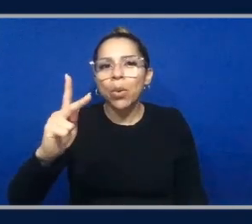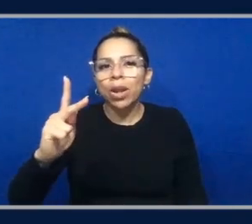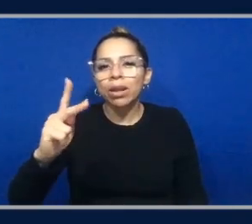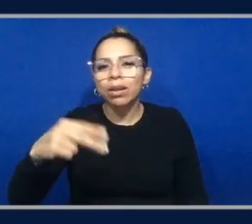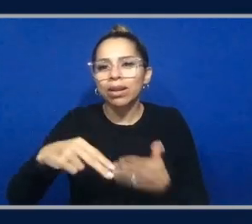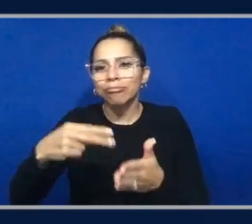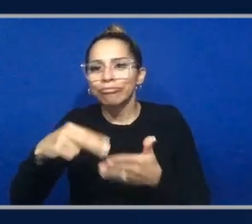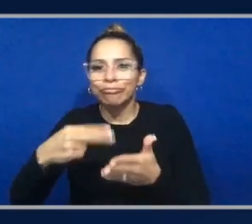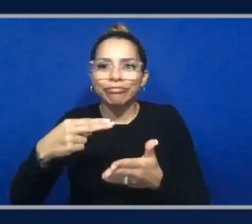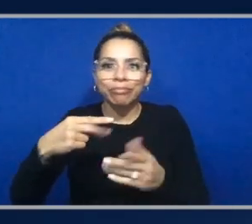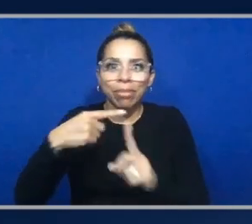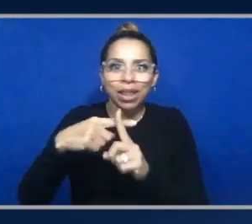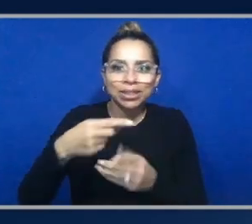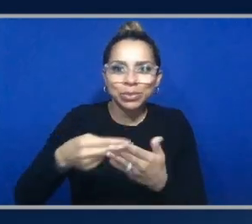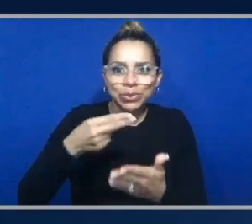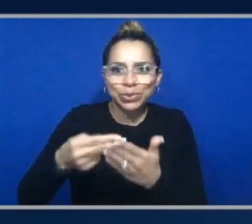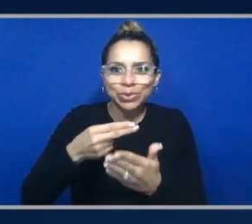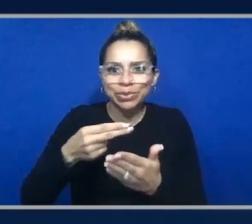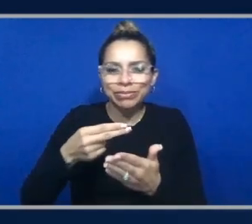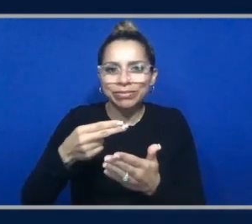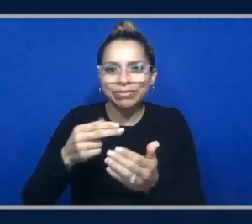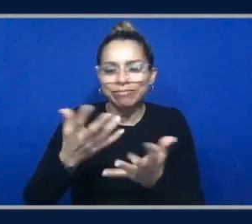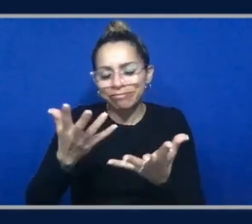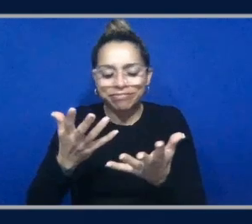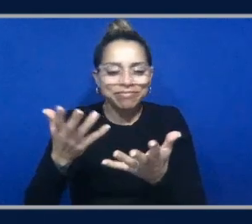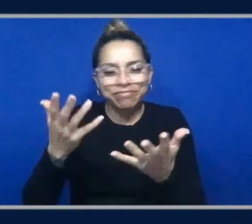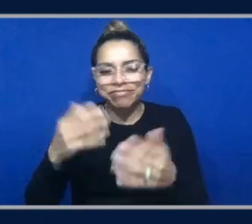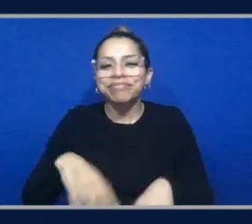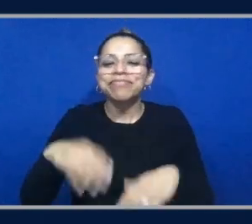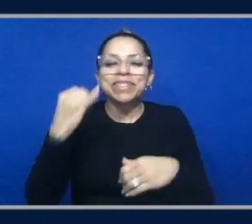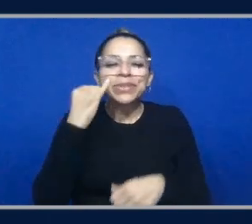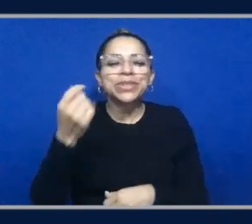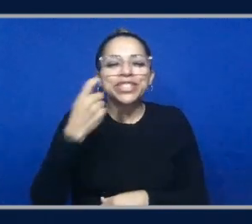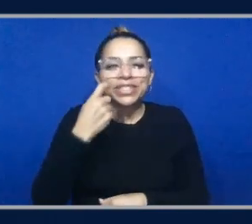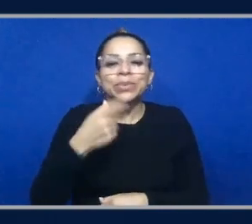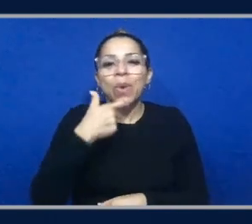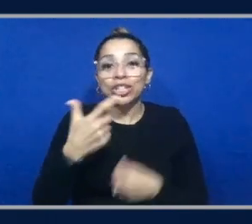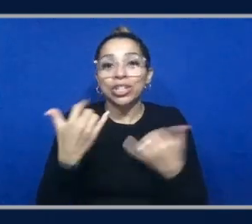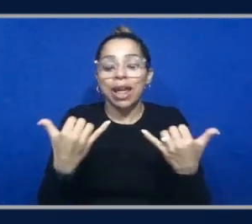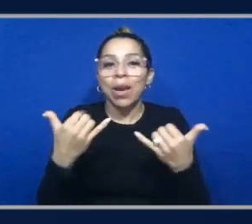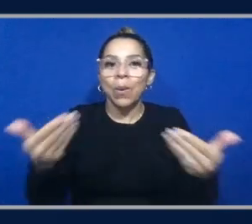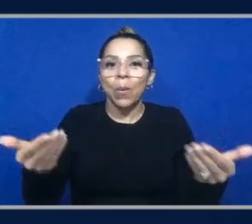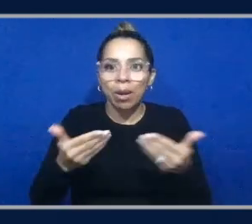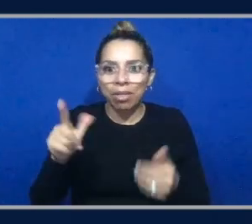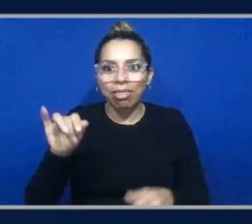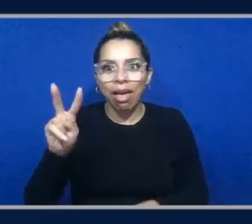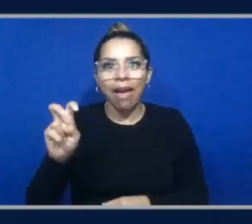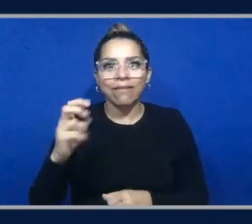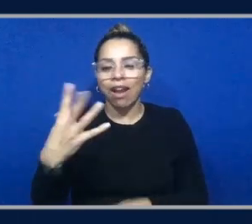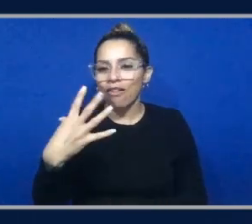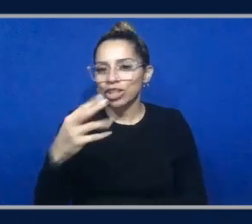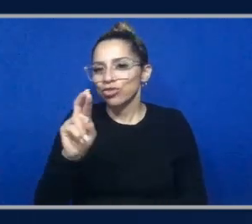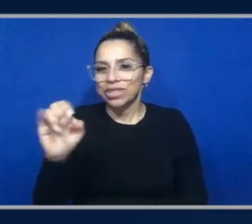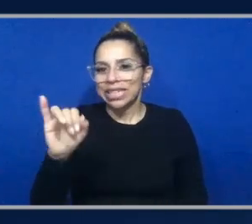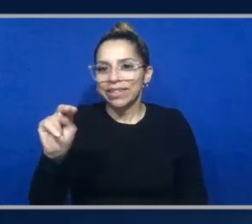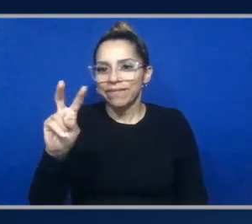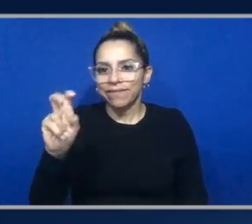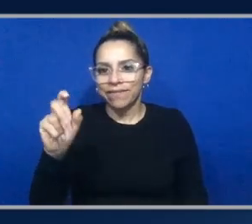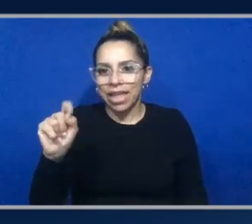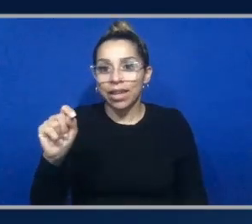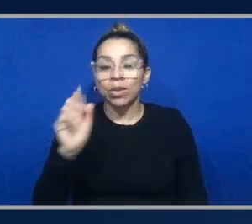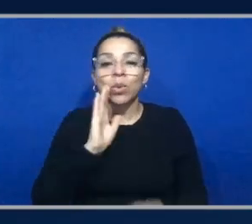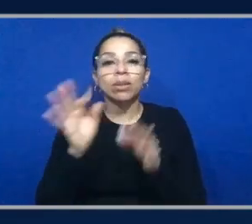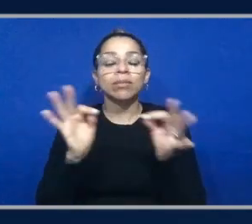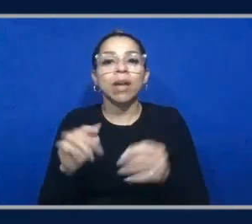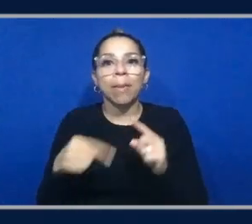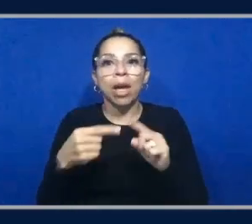joining us, welcome to our live coverage of reInvent. We are AWS OnAir. We are going to be talking with Kathy and Gary about some generative AI use cases